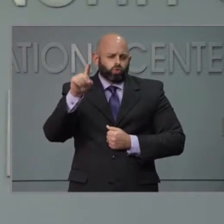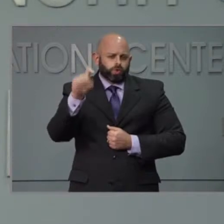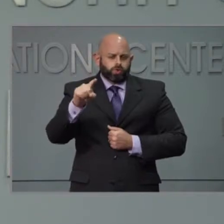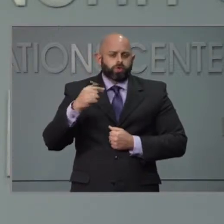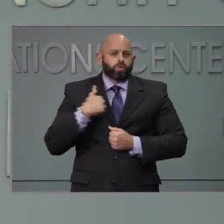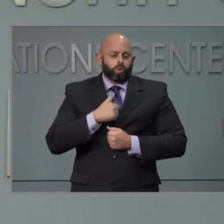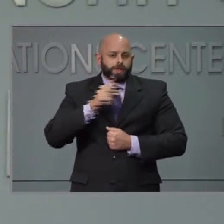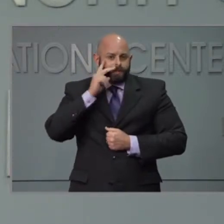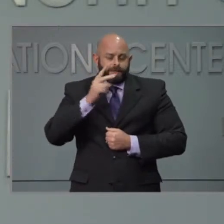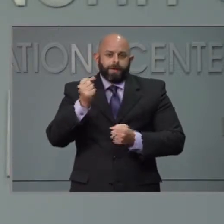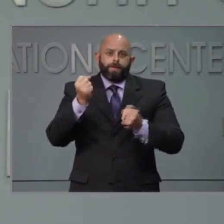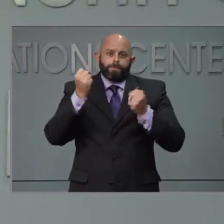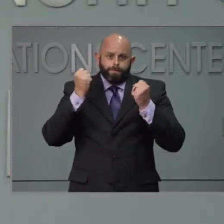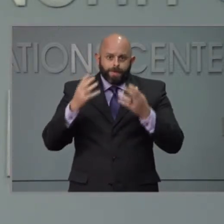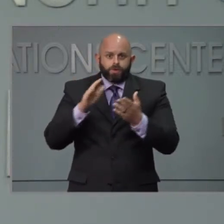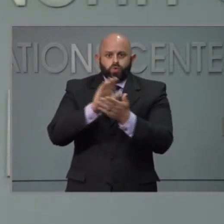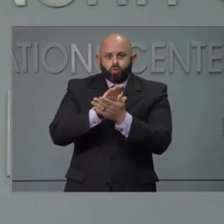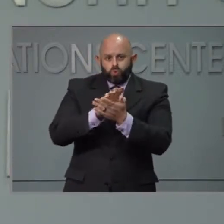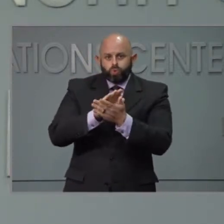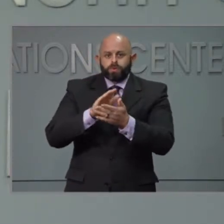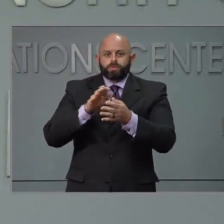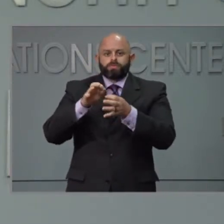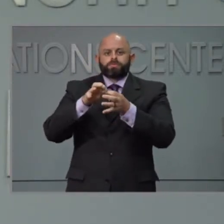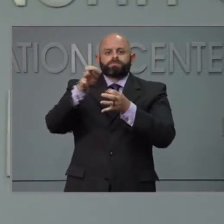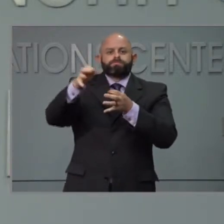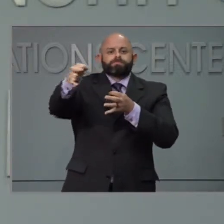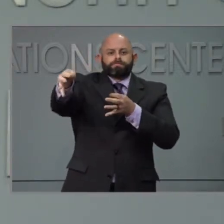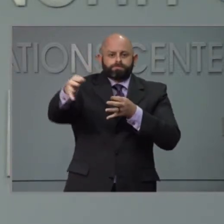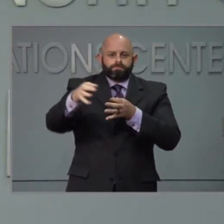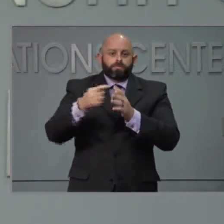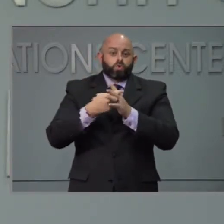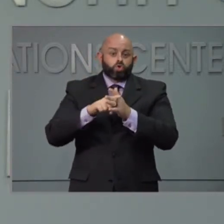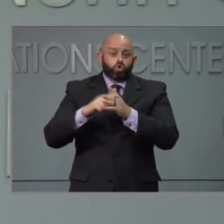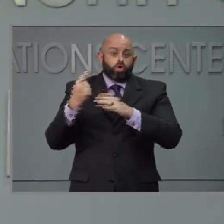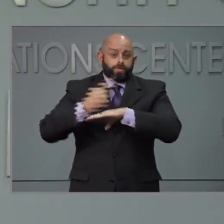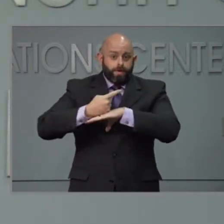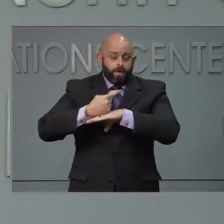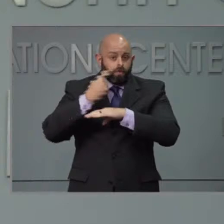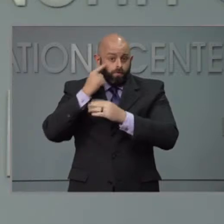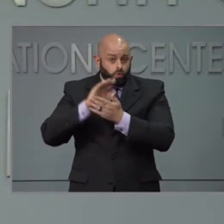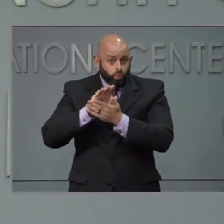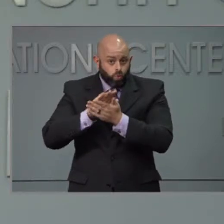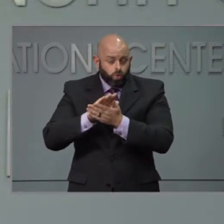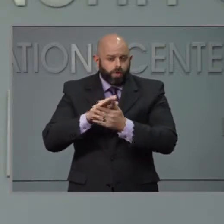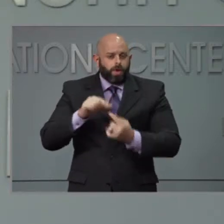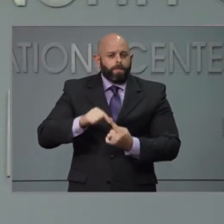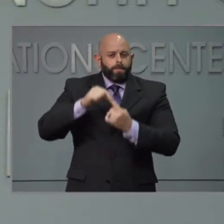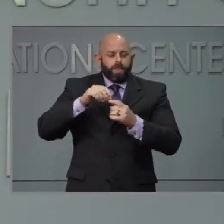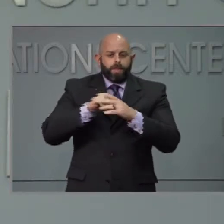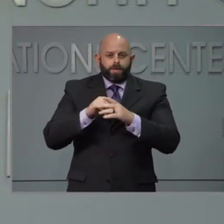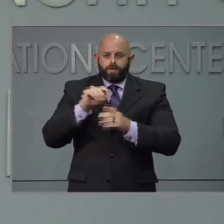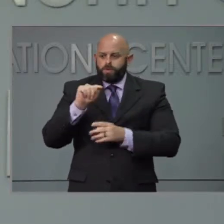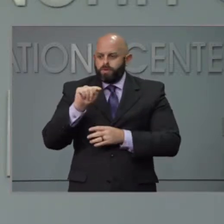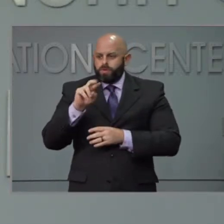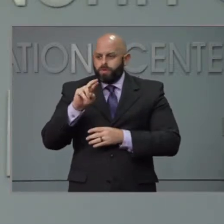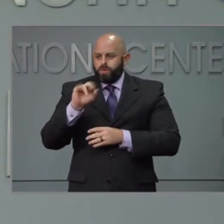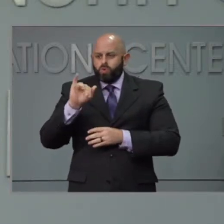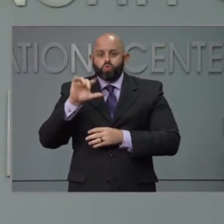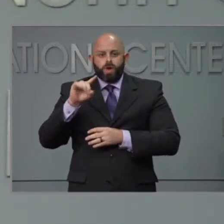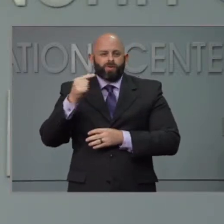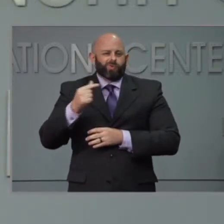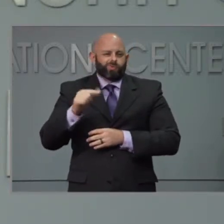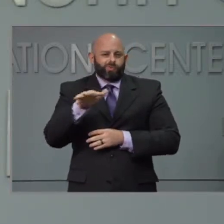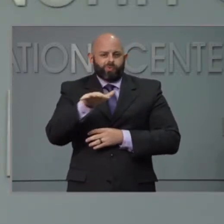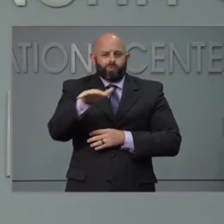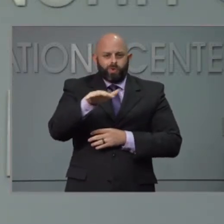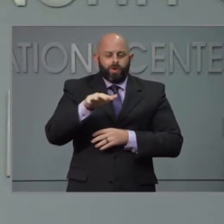local districts pushing back their starts. Are you considering going back and doing a baseline similar to what you did at the